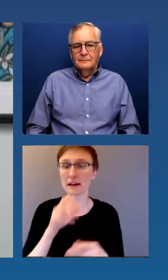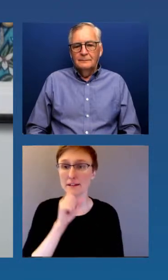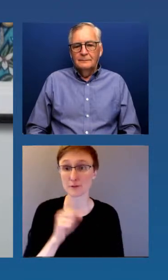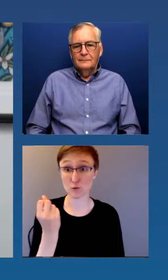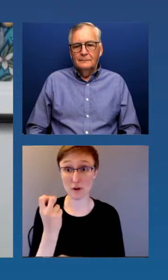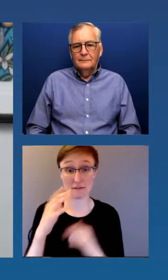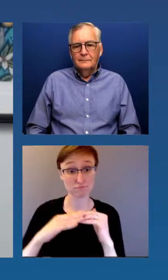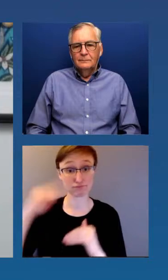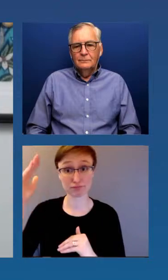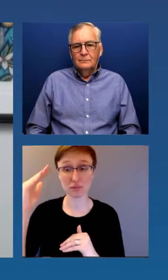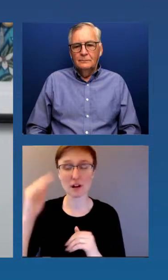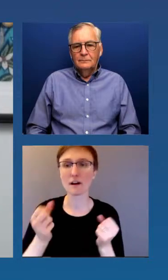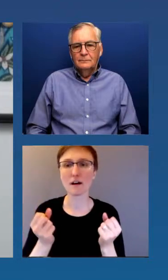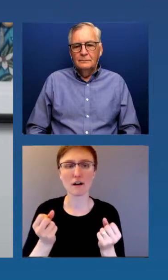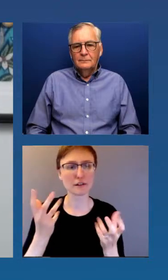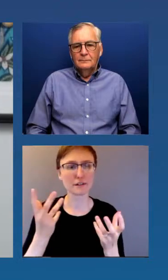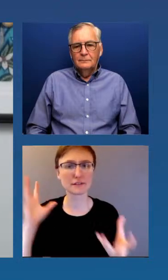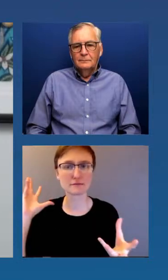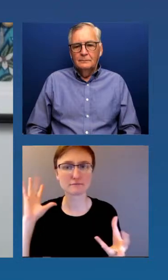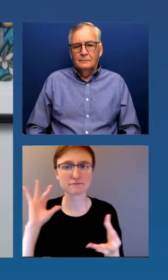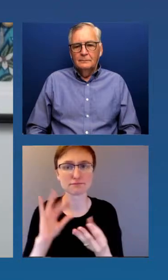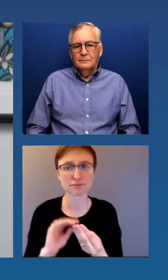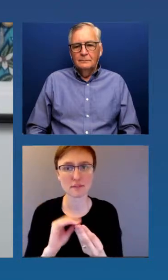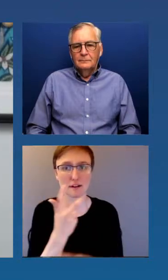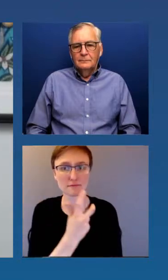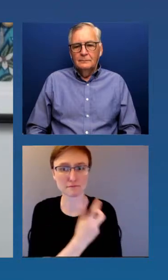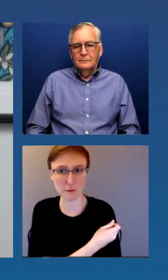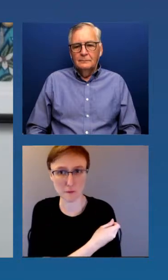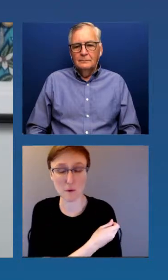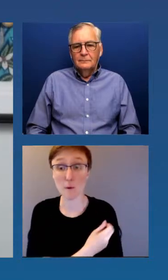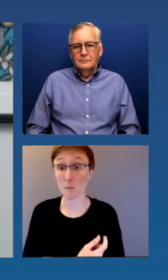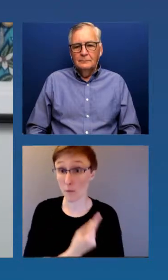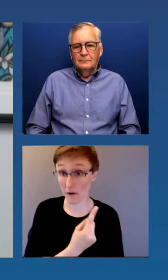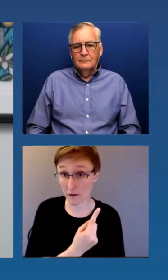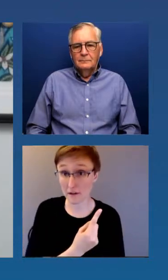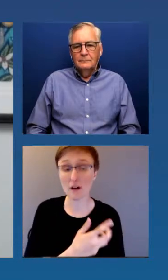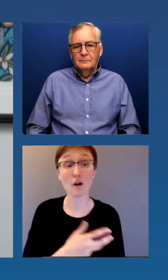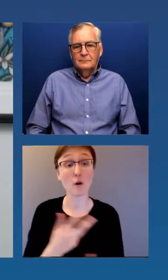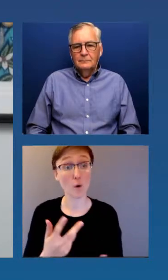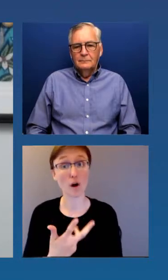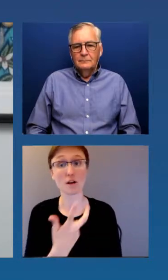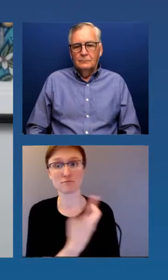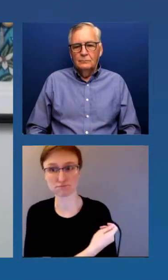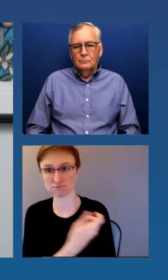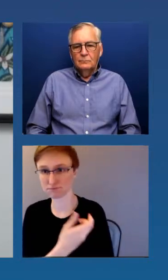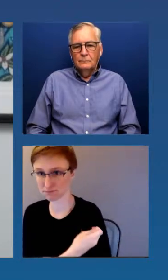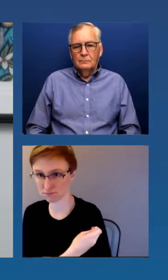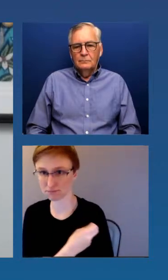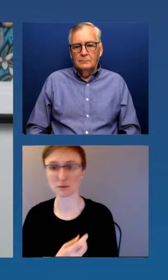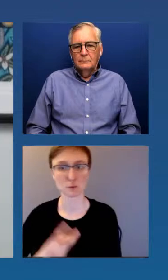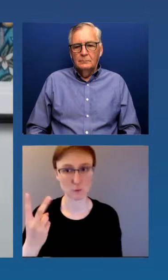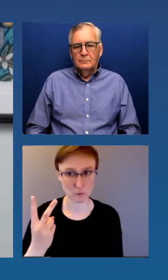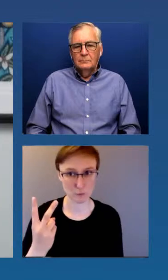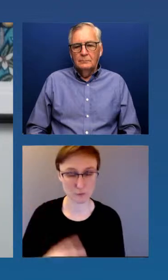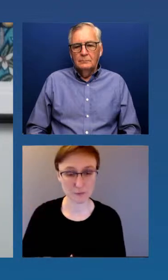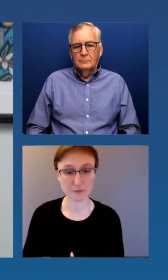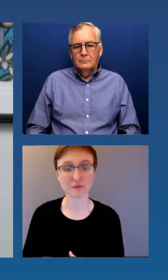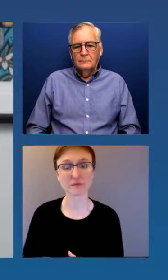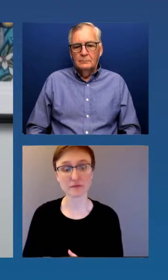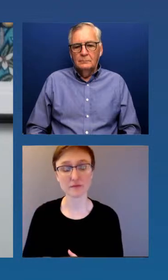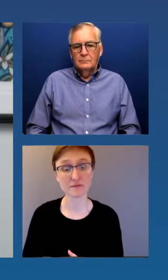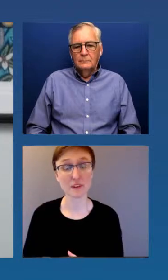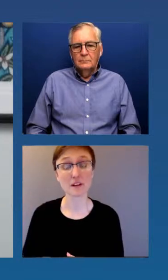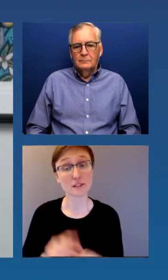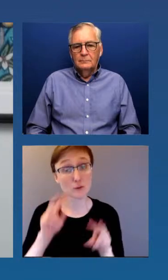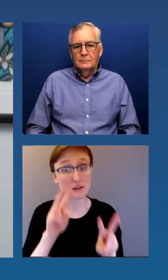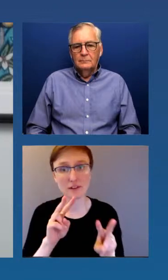who received at least one dose of COVID-19 vaccine and those who are fully vaccinated. That's the 2 doses, based on the geography